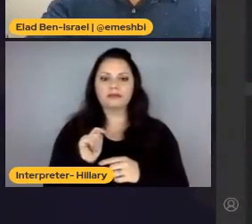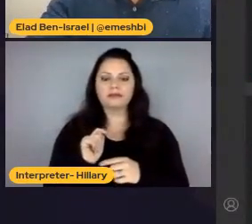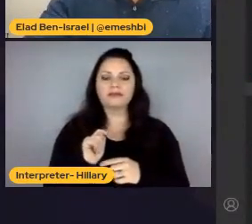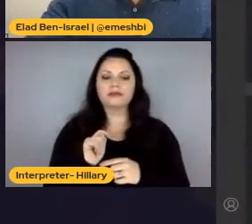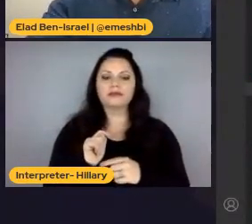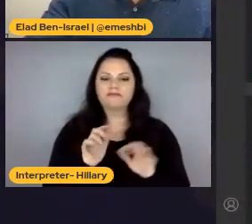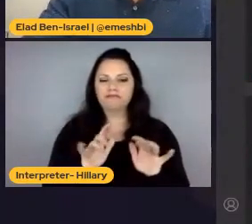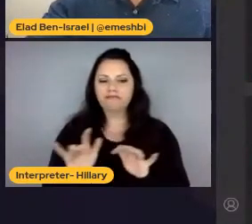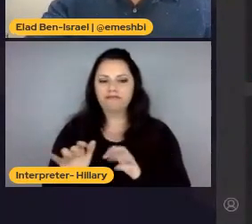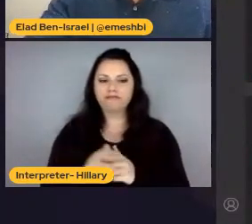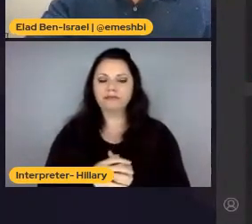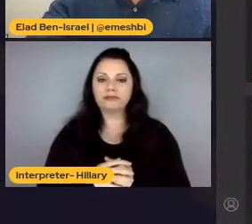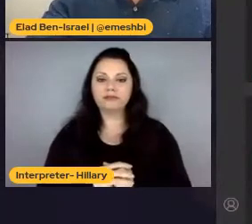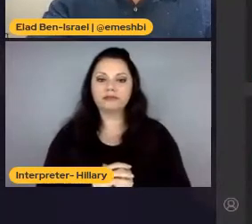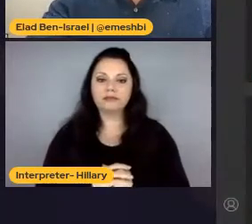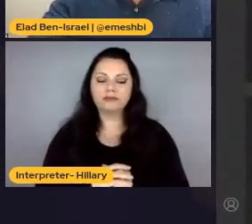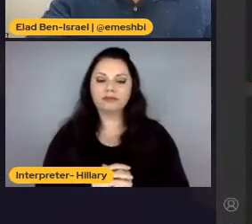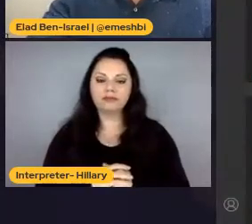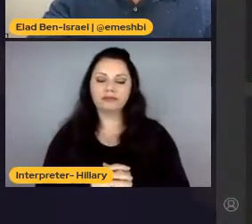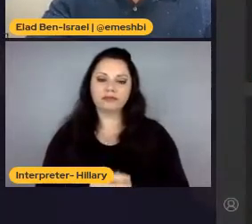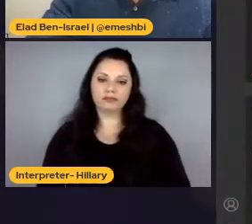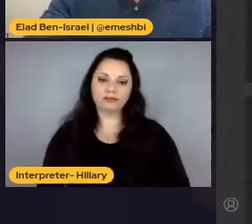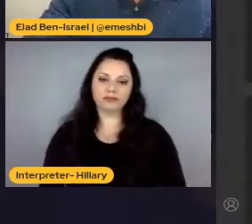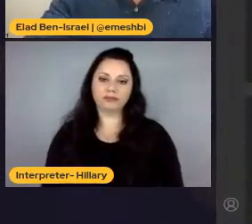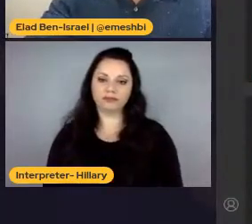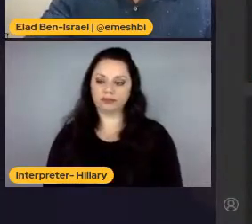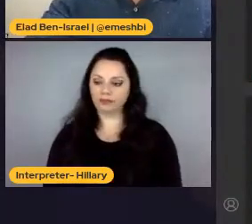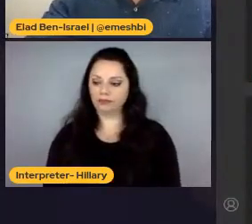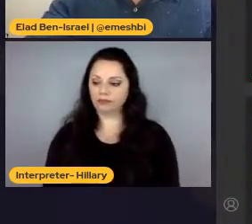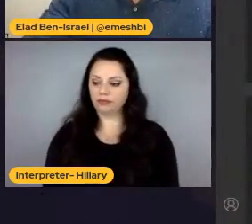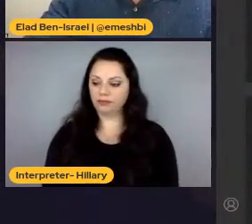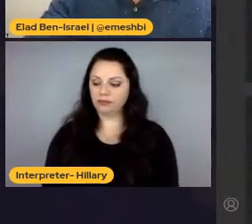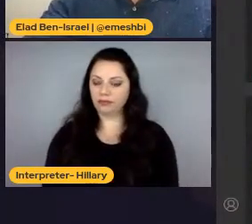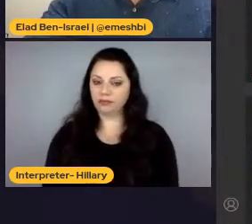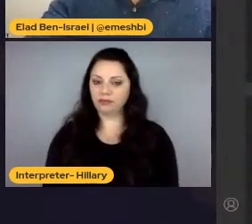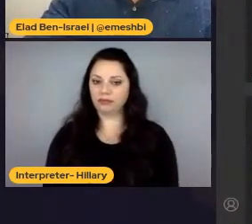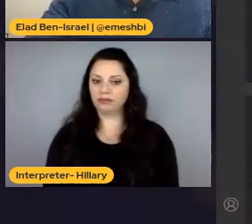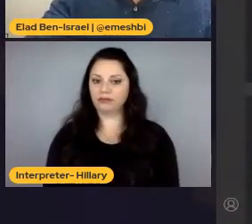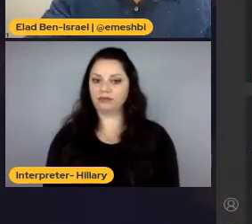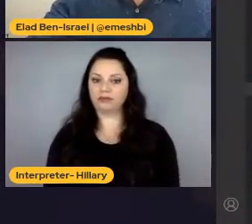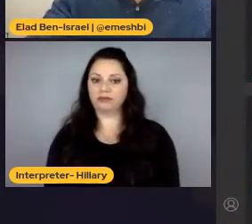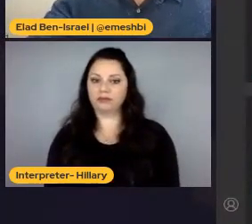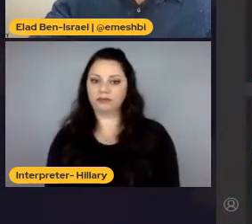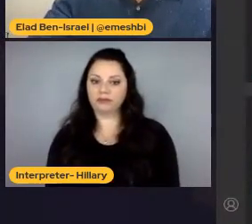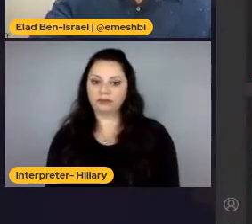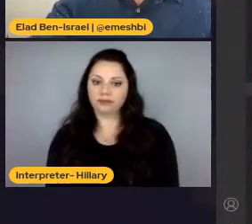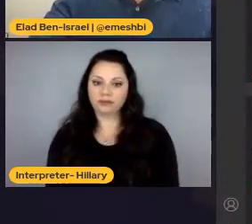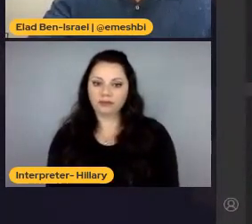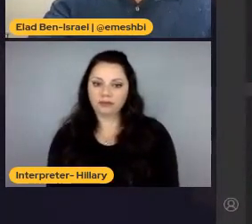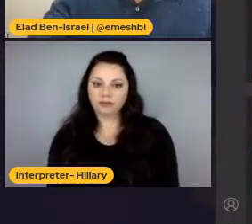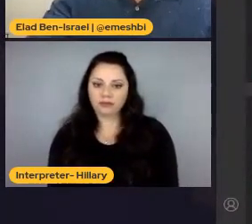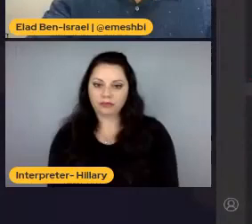class name table extends DynamoDB table